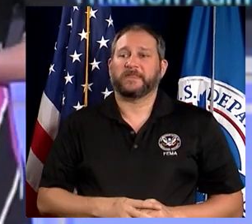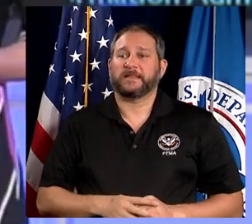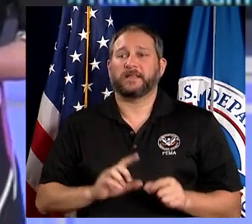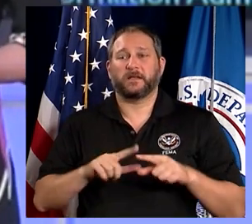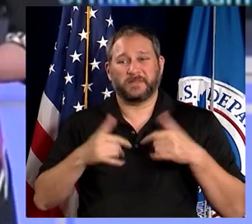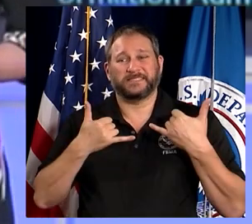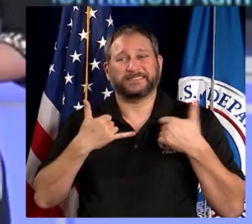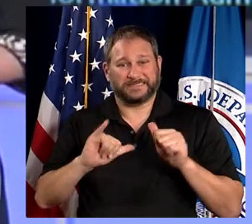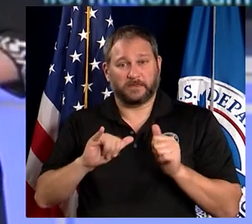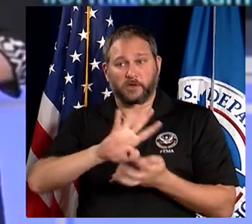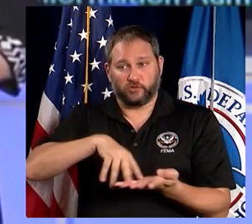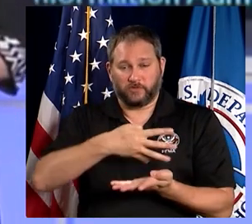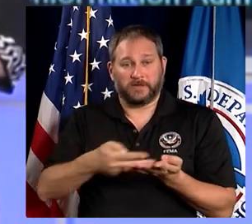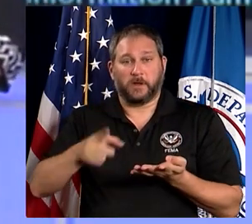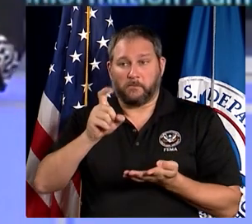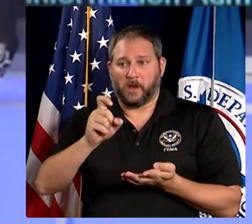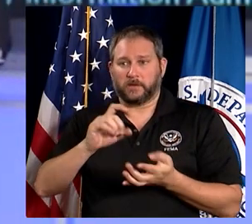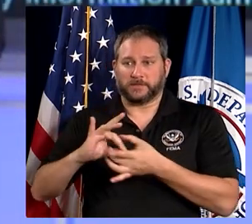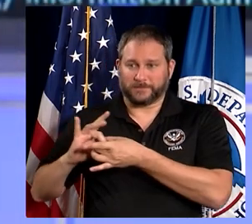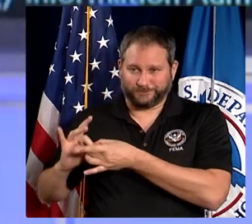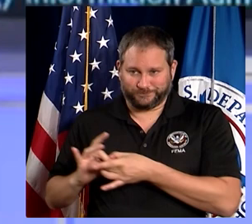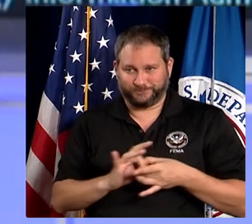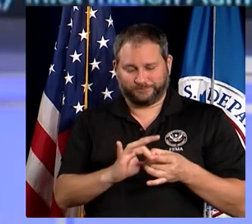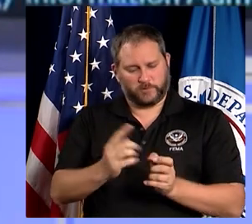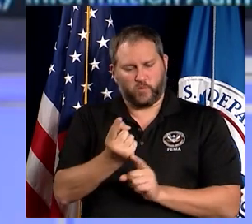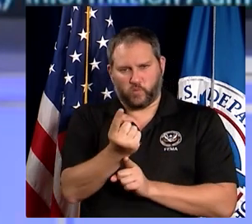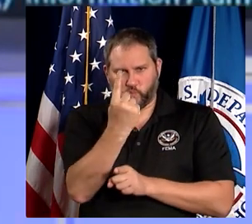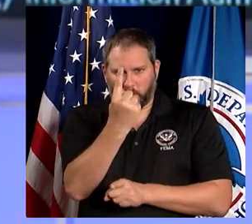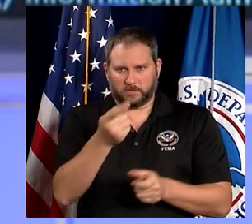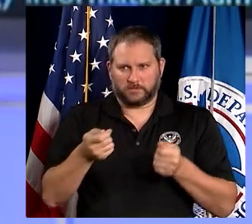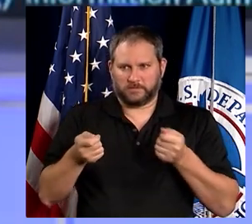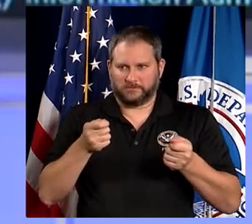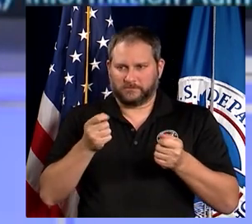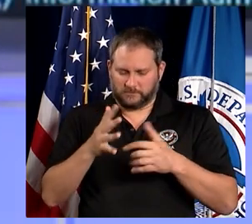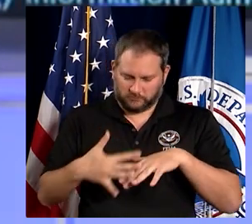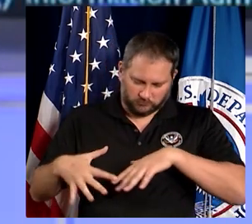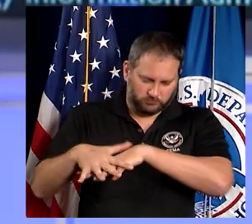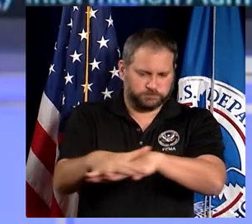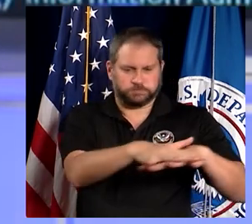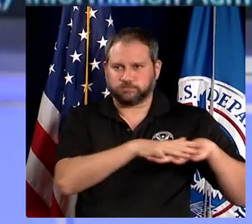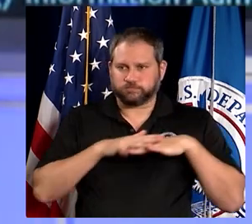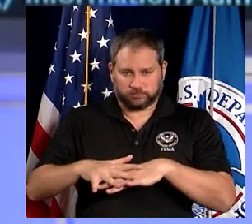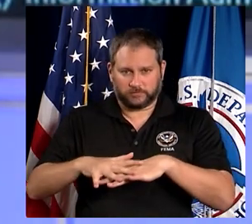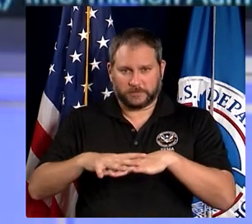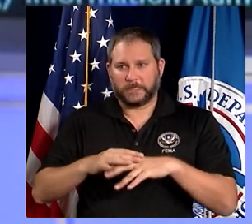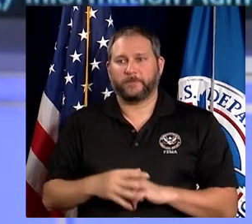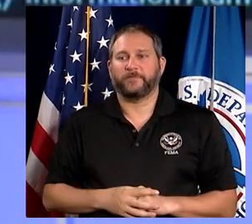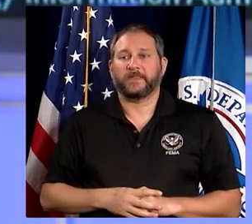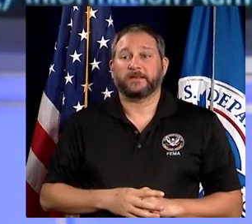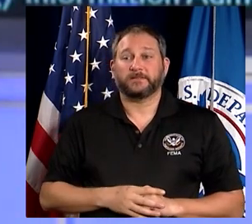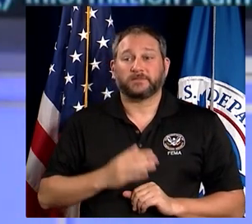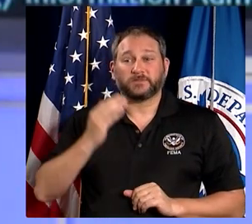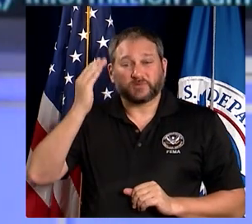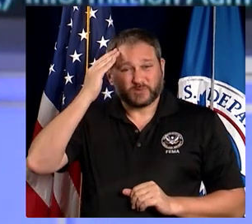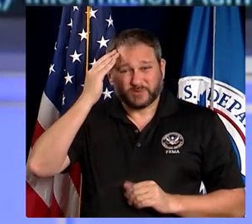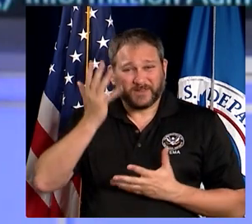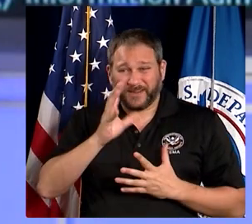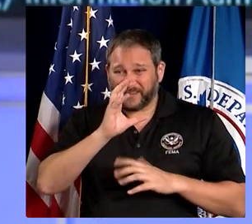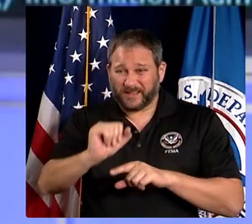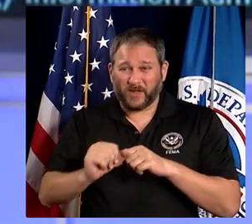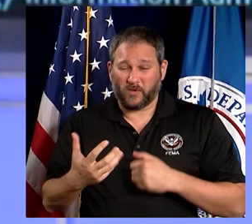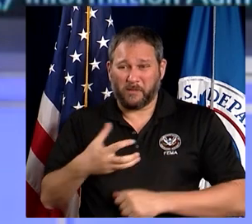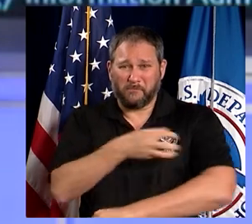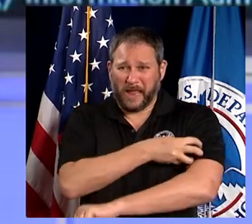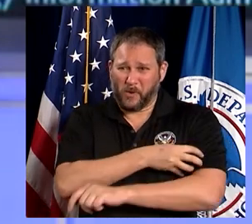as one integrated system. Knowing this, it is amazing power is as reliable as it